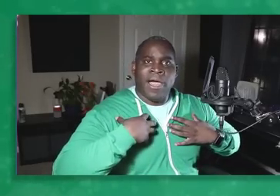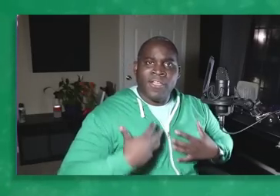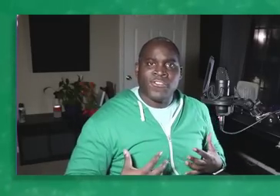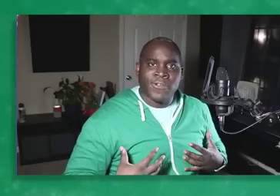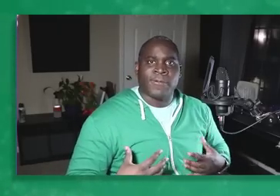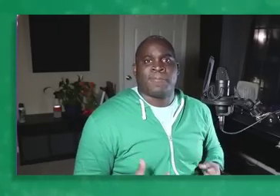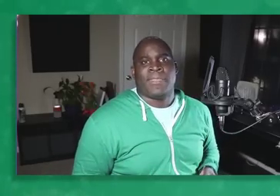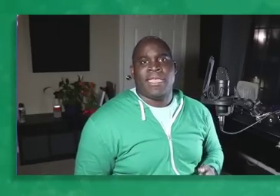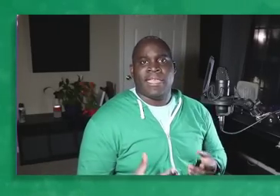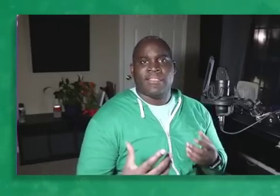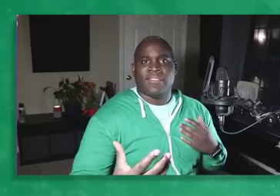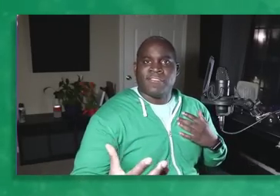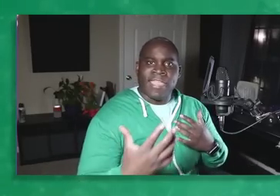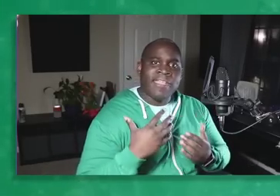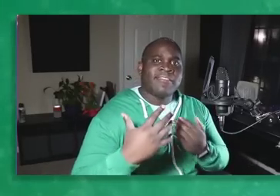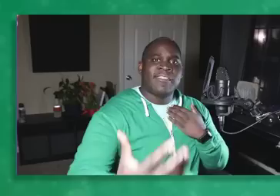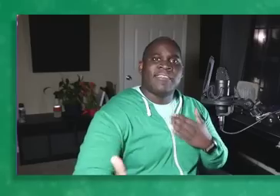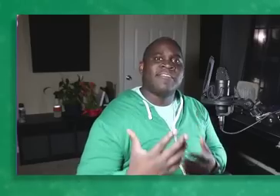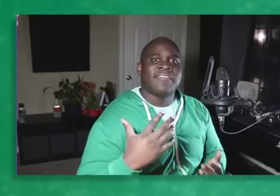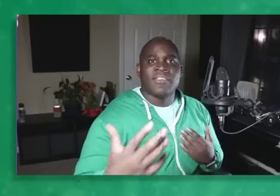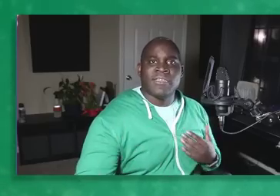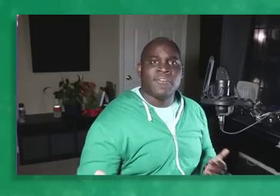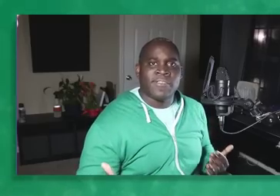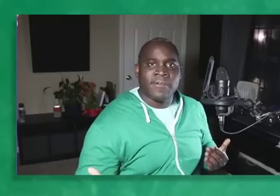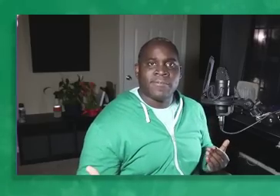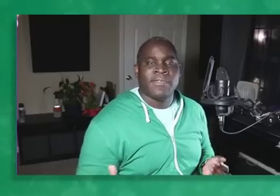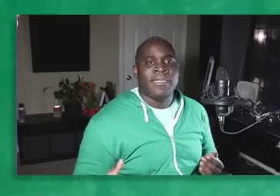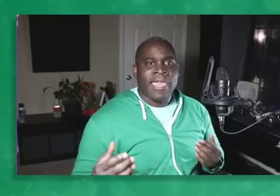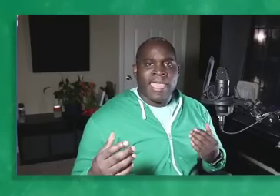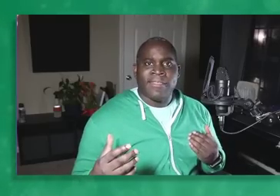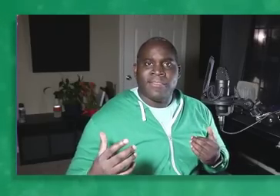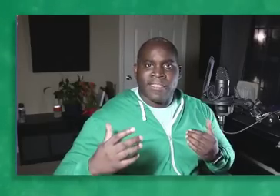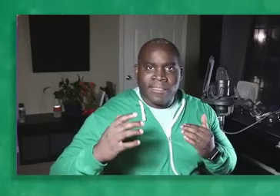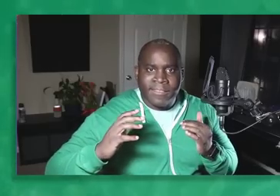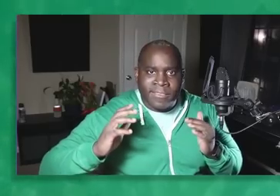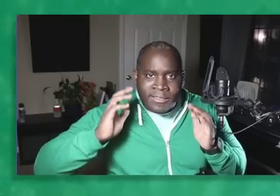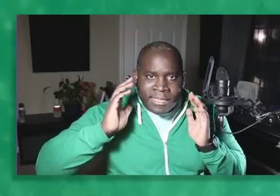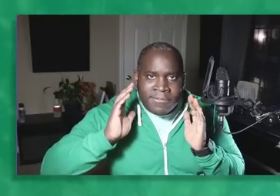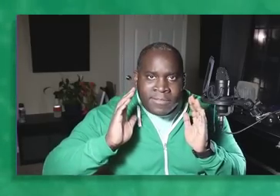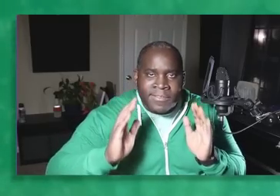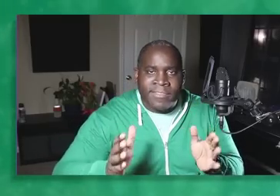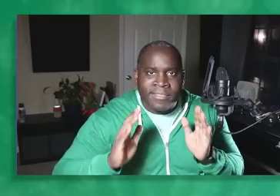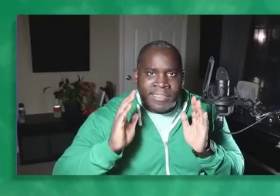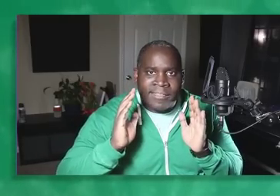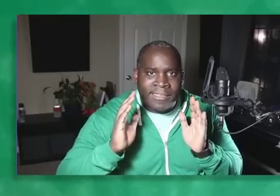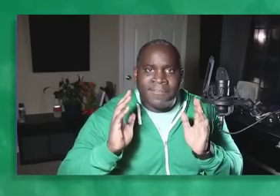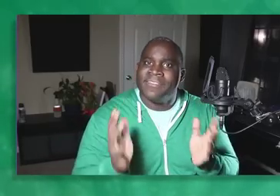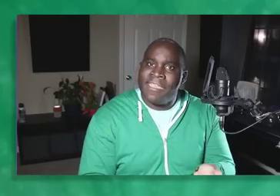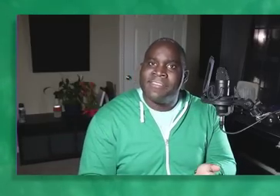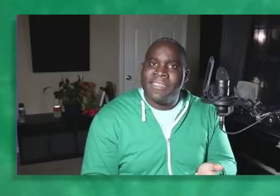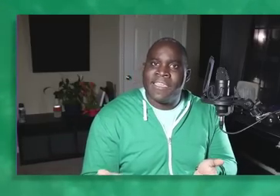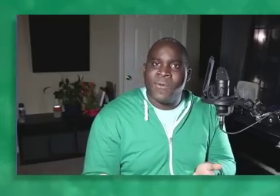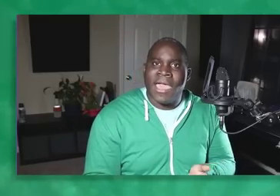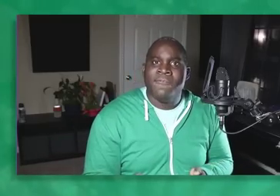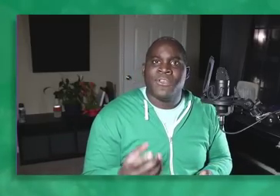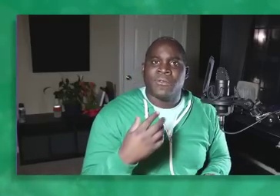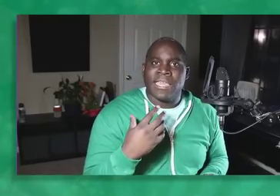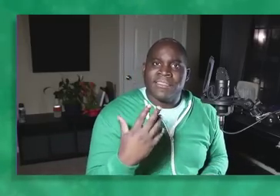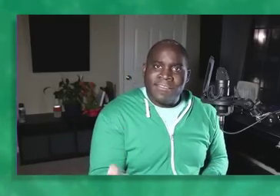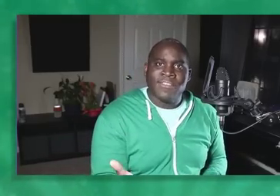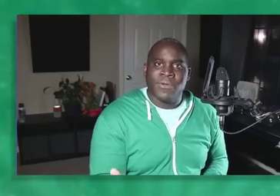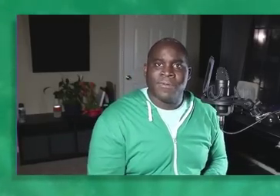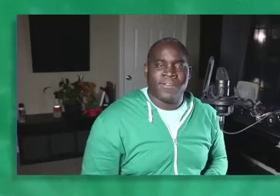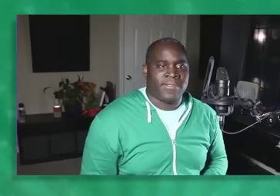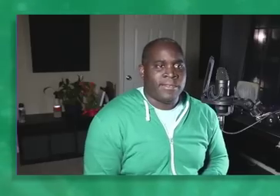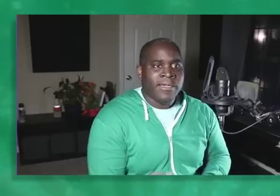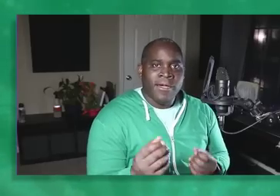your posture and the stance and the distance that you give yourself and the level of the intensity that you have when you're